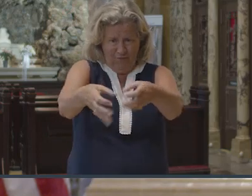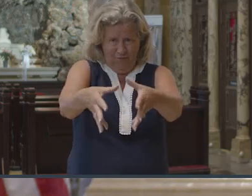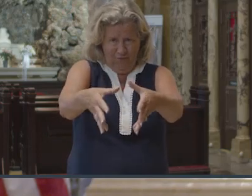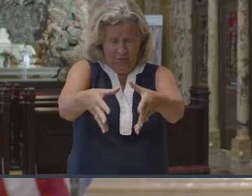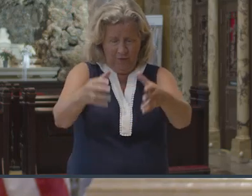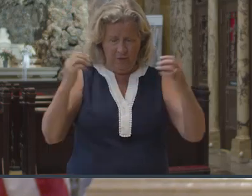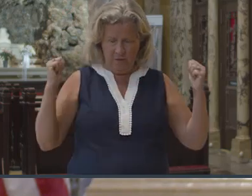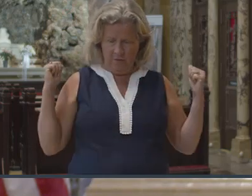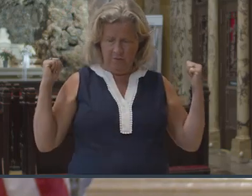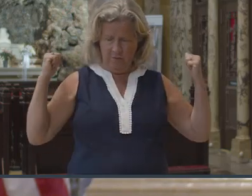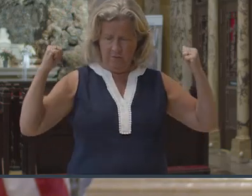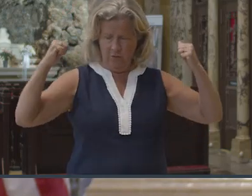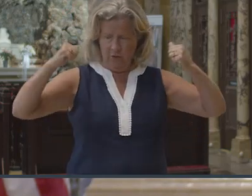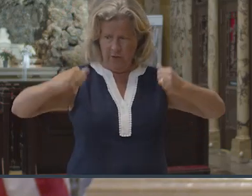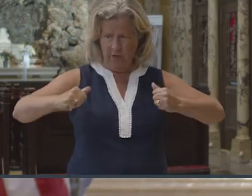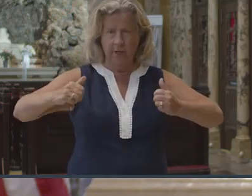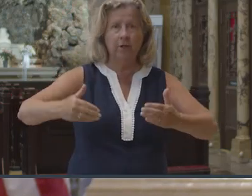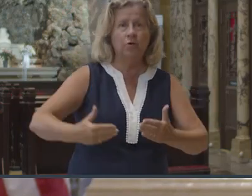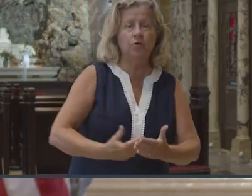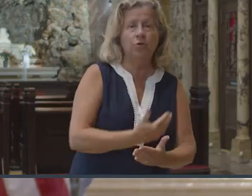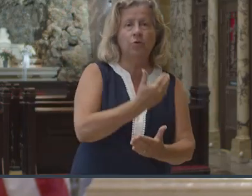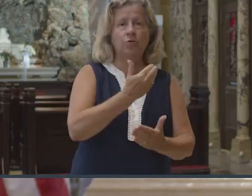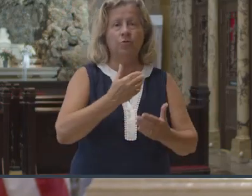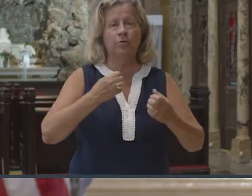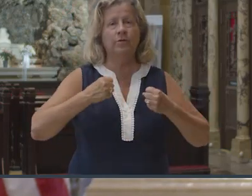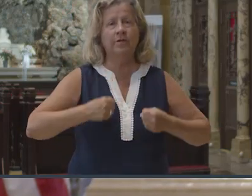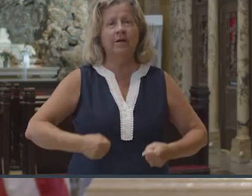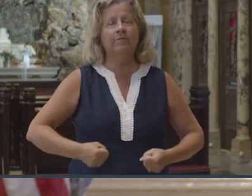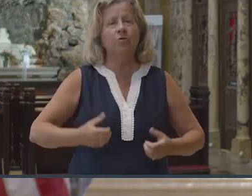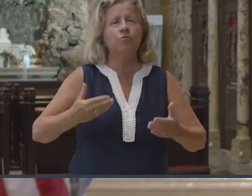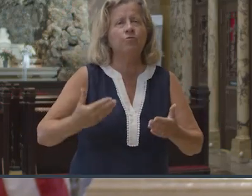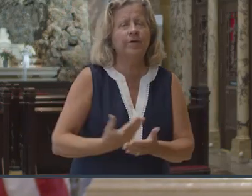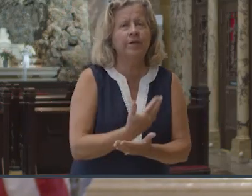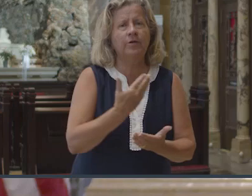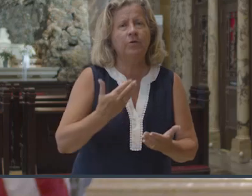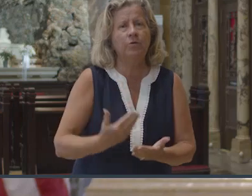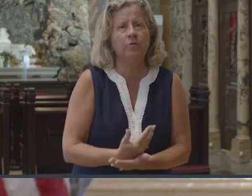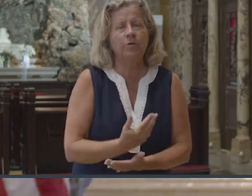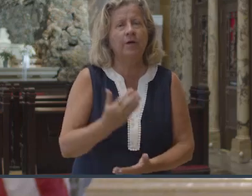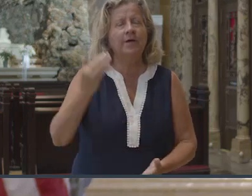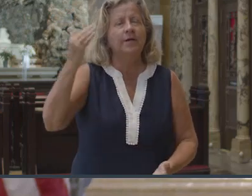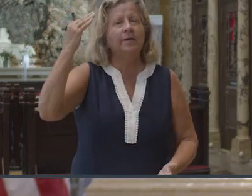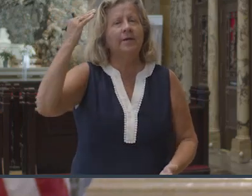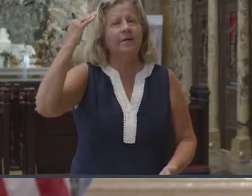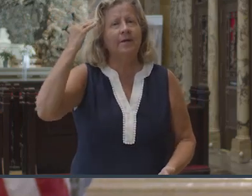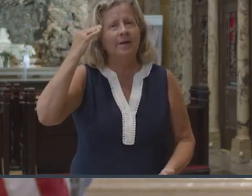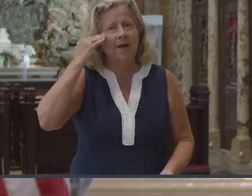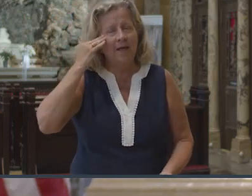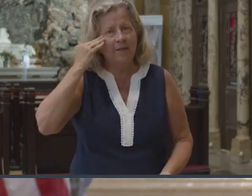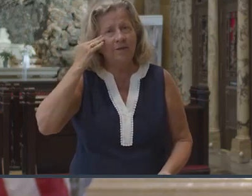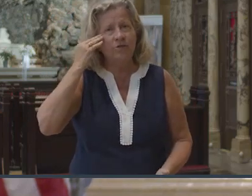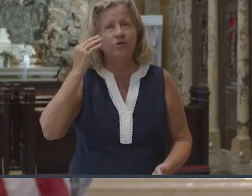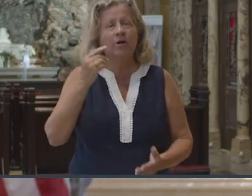put on the new self, which is being renewed for knowledge in the image of its